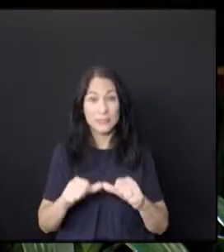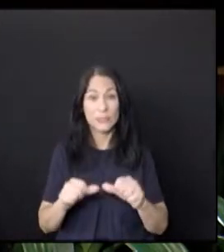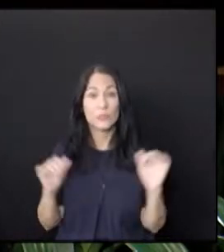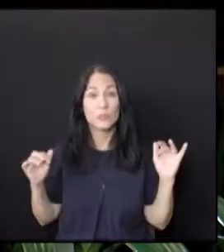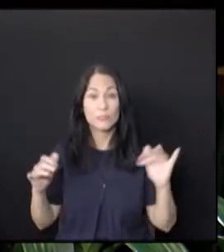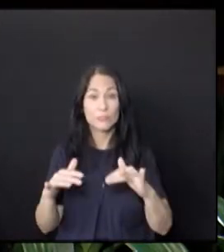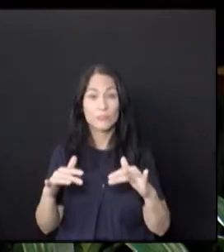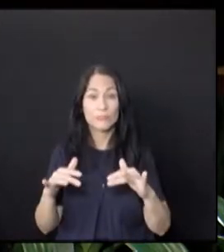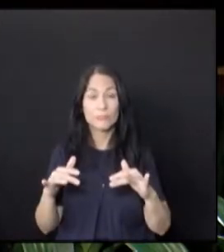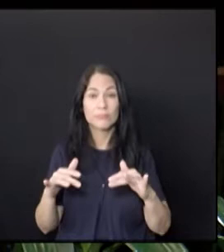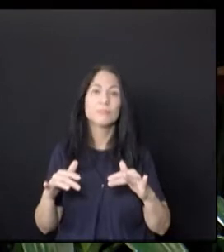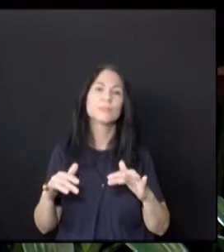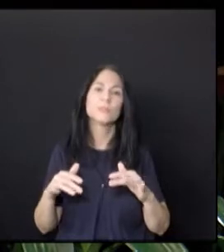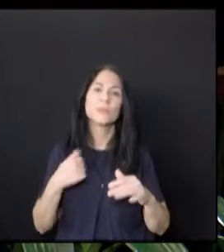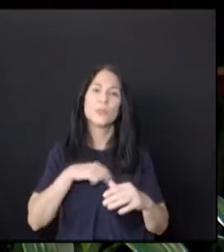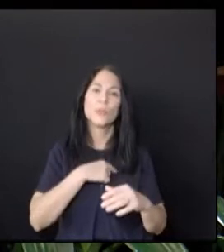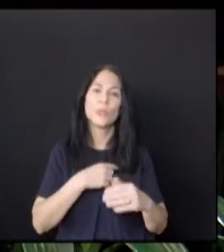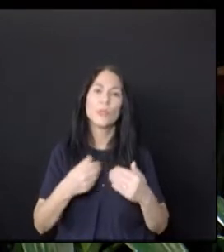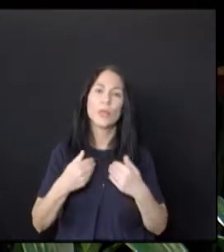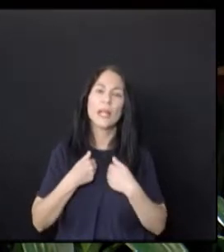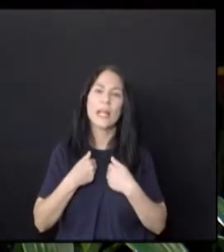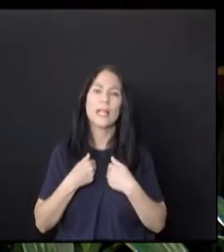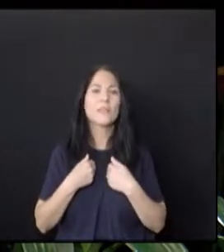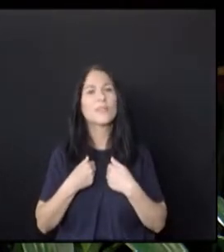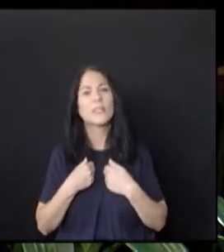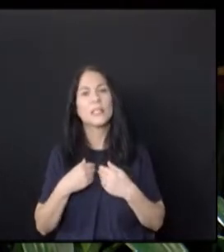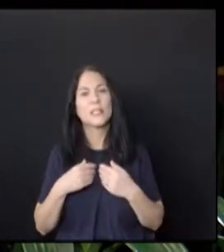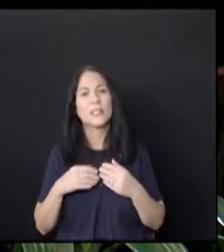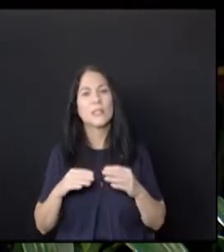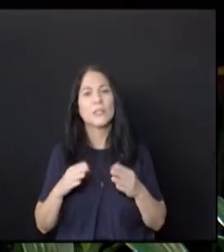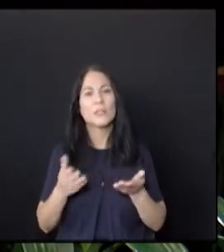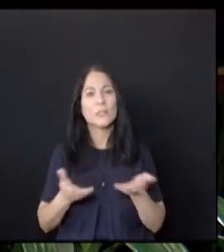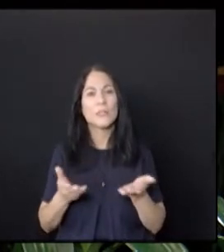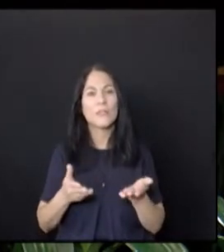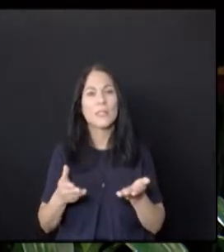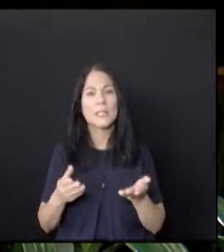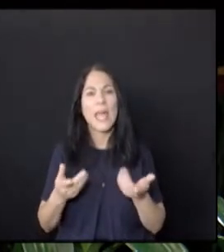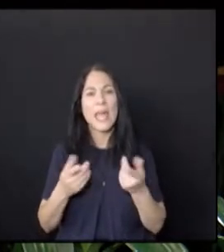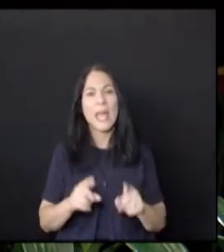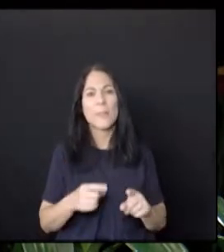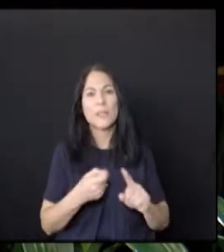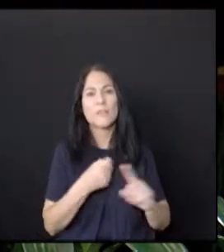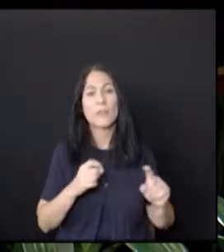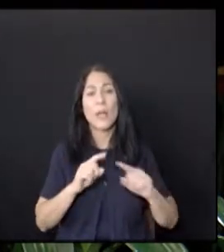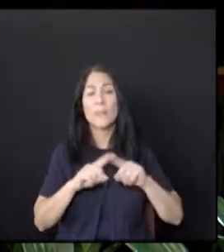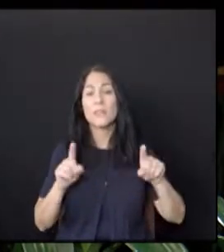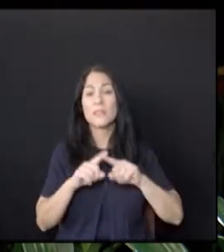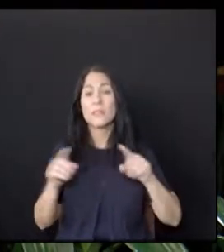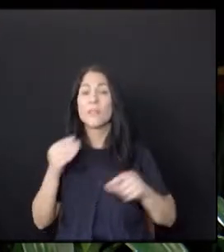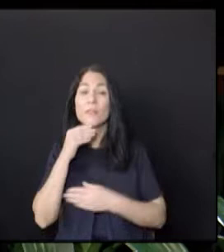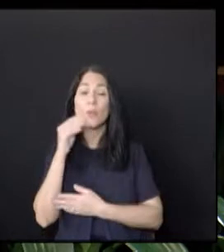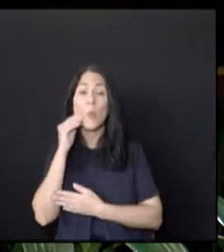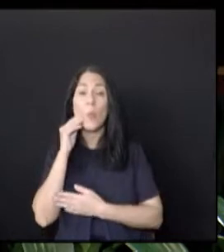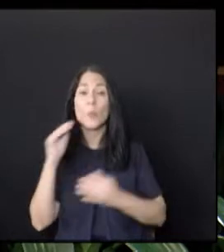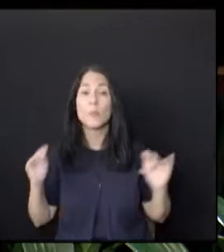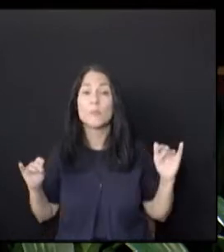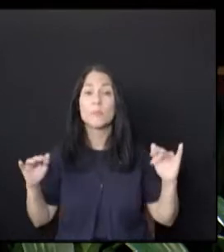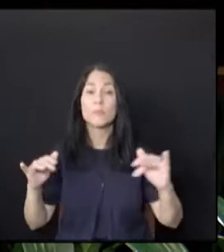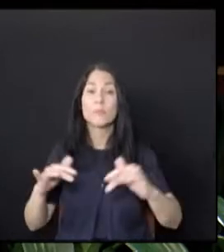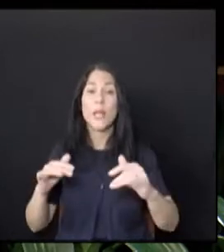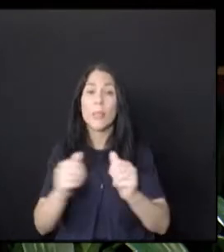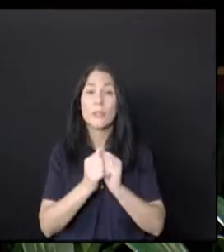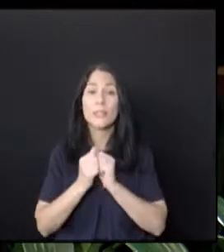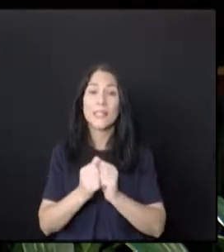Friday Tenebrae service, but it's going to be coming from all different homes gathered together at the same time from throughout